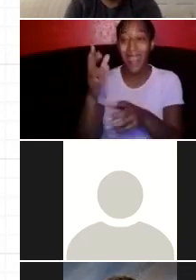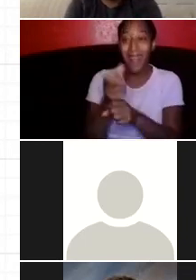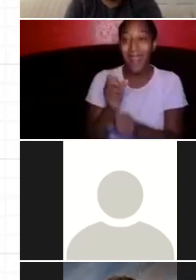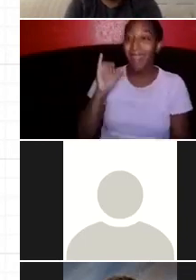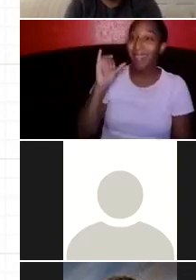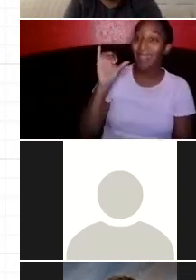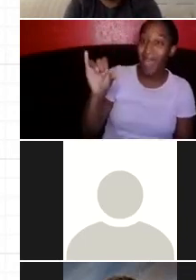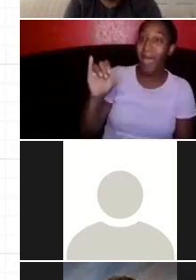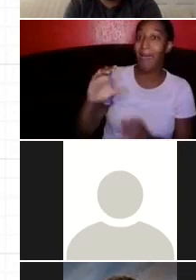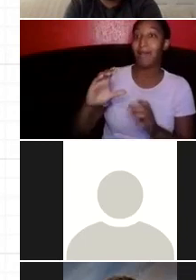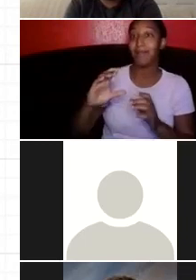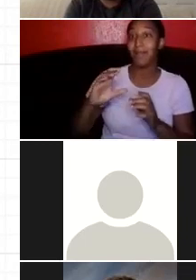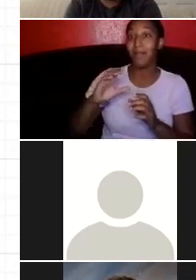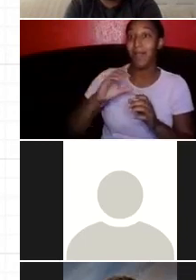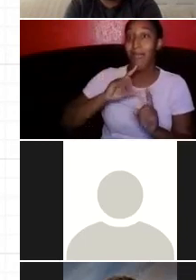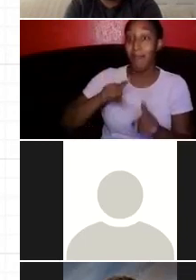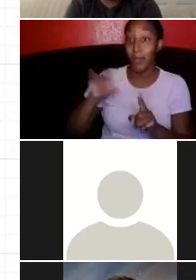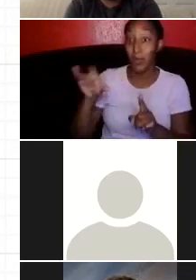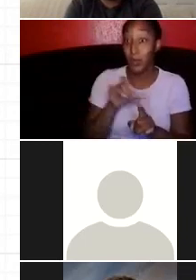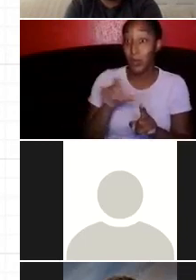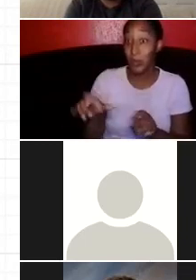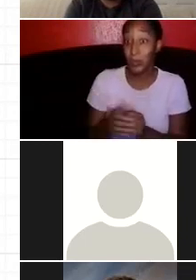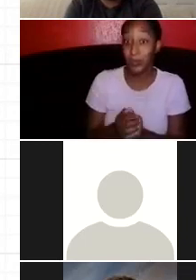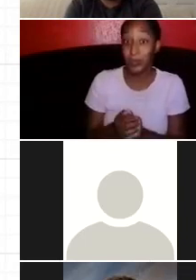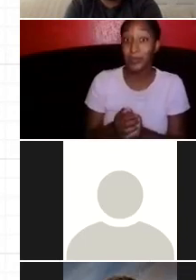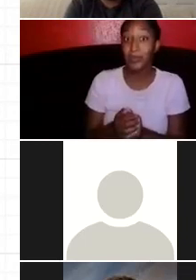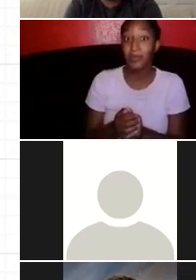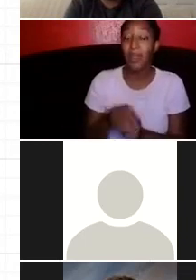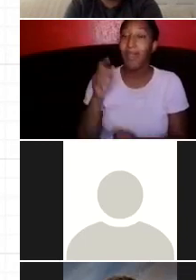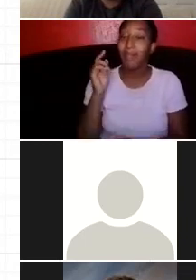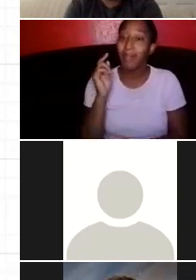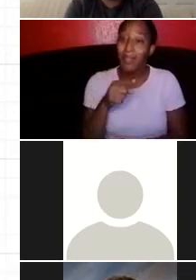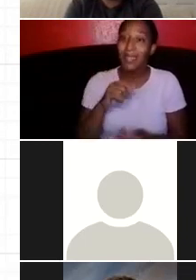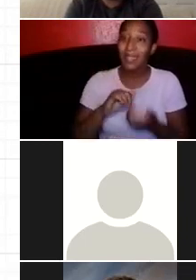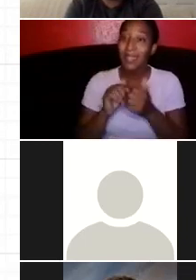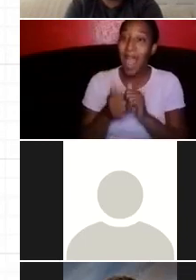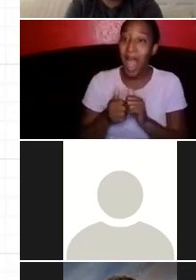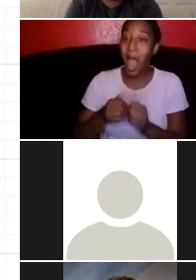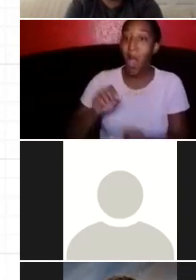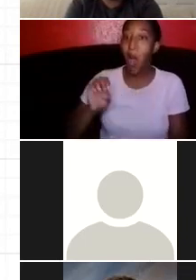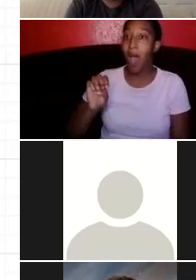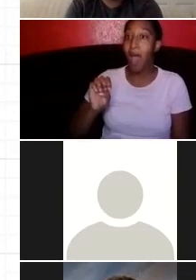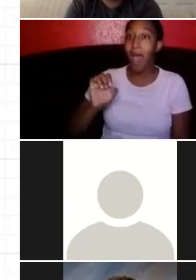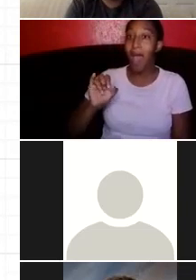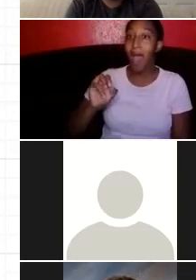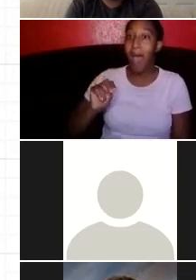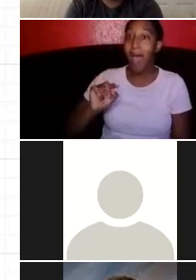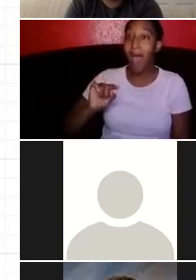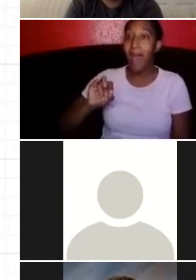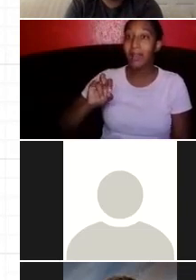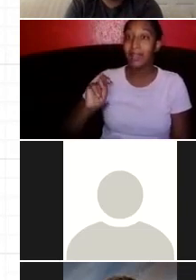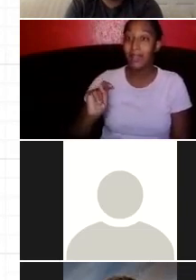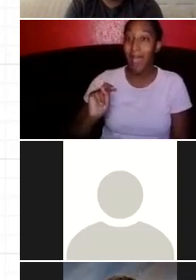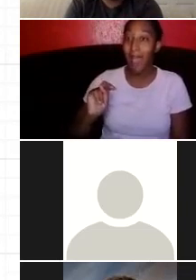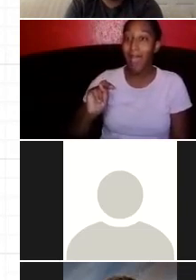So see, this is right here how Einstein was able to verify that Newton was on the right